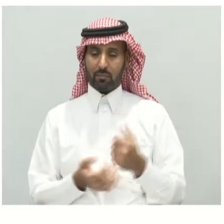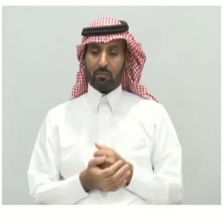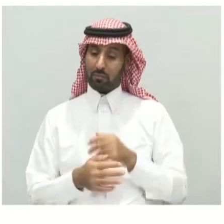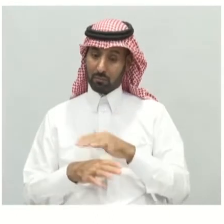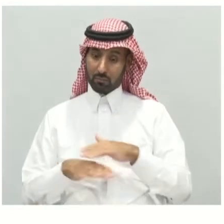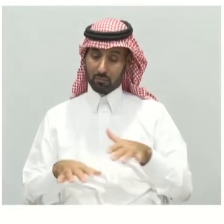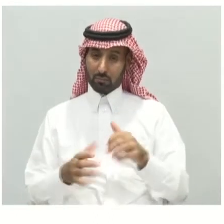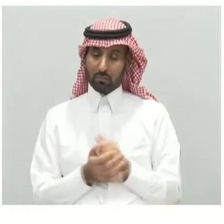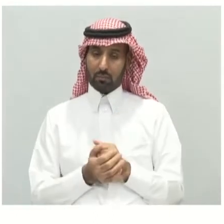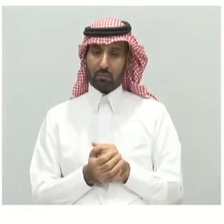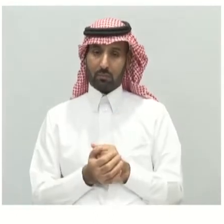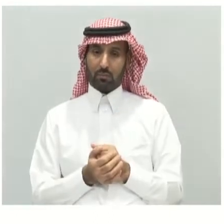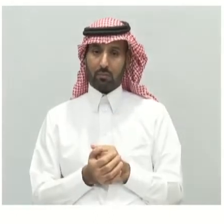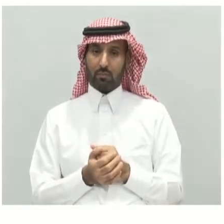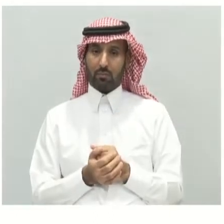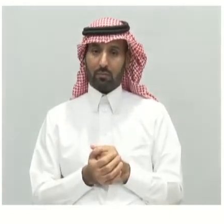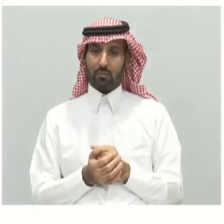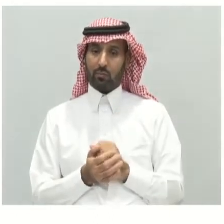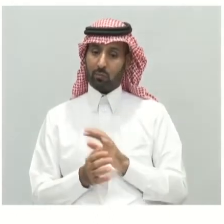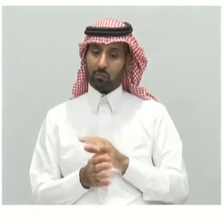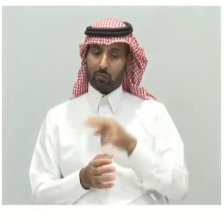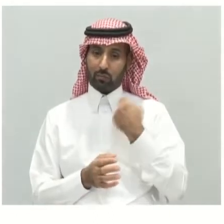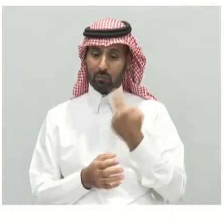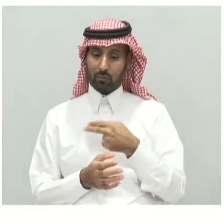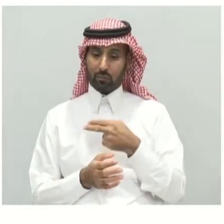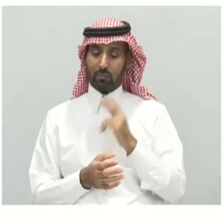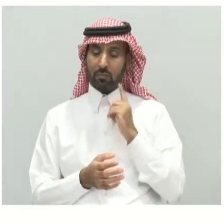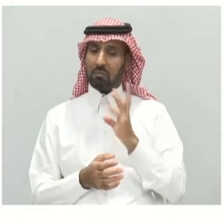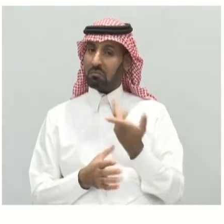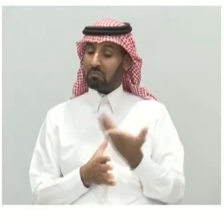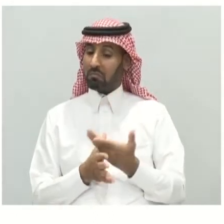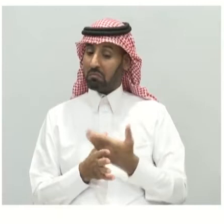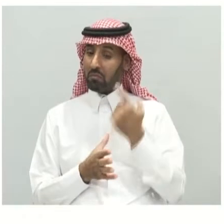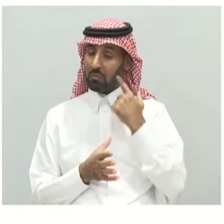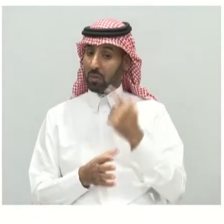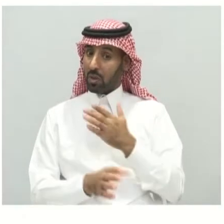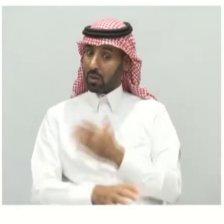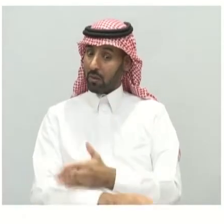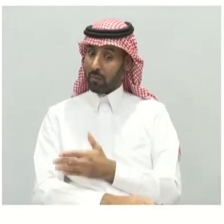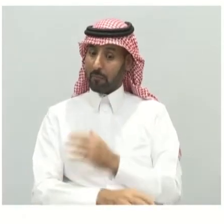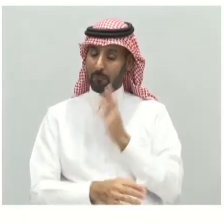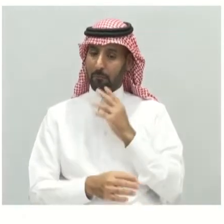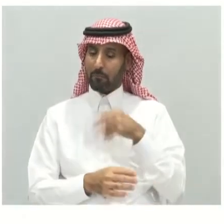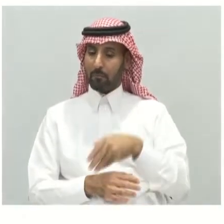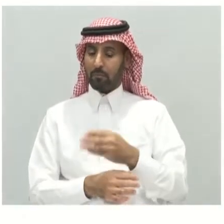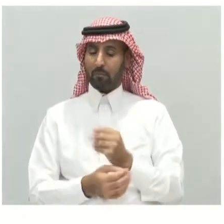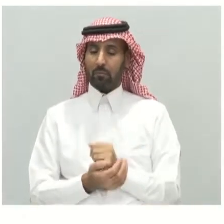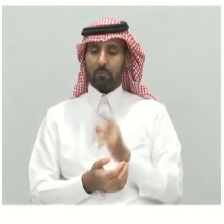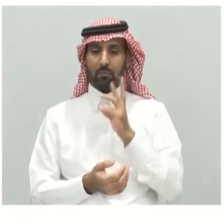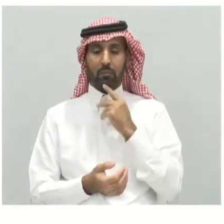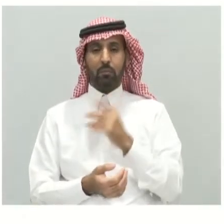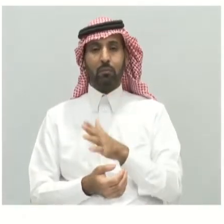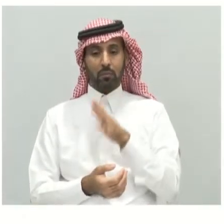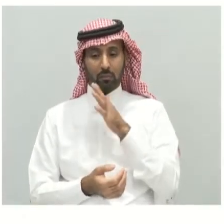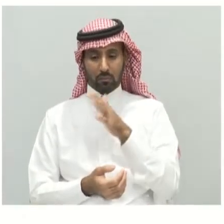the Taif? No, I stopped doing it. Why? Because I broke my leg. I broke my leg and my parents told